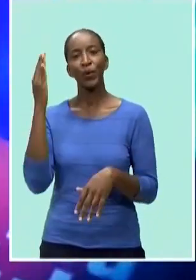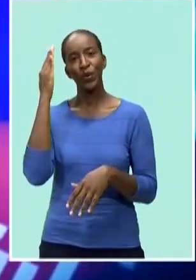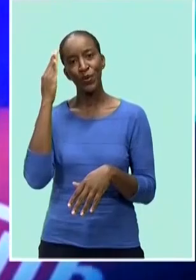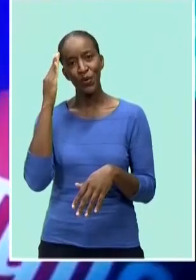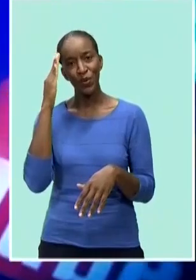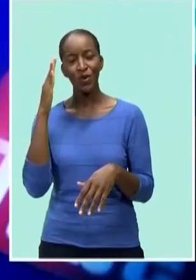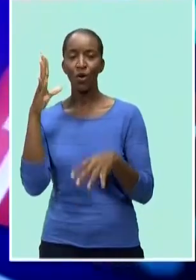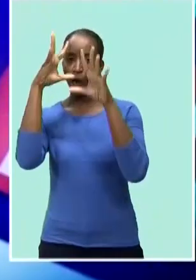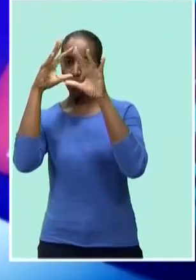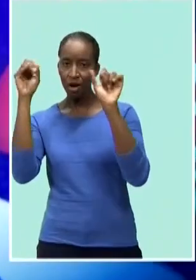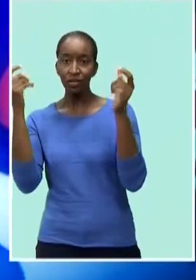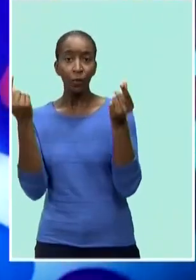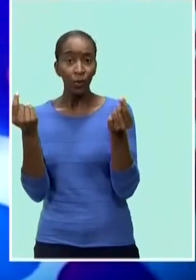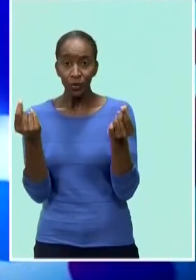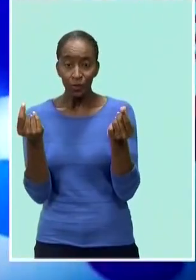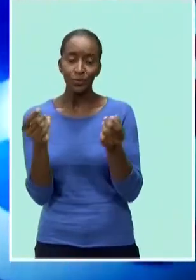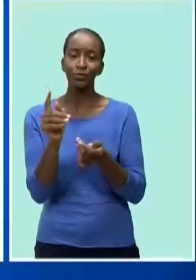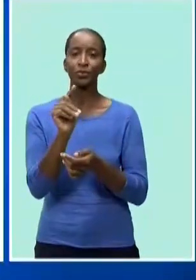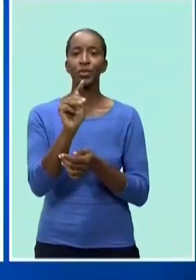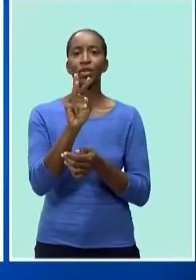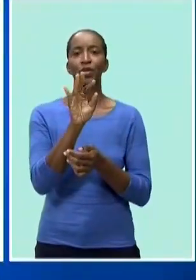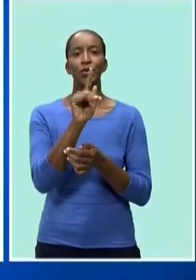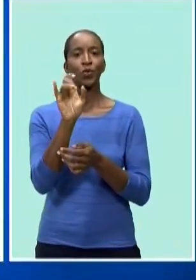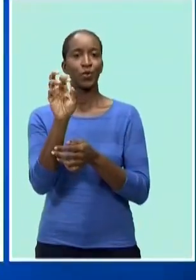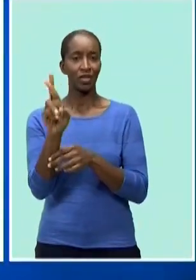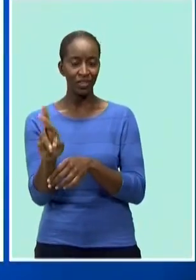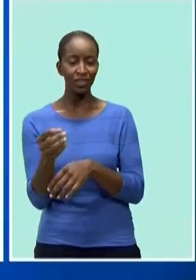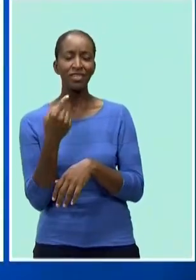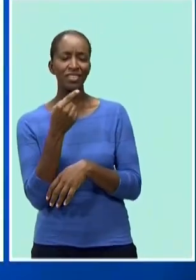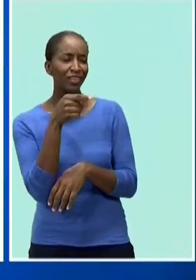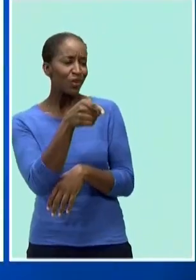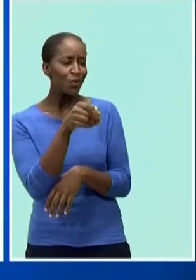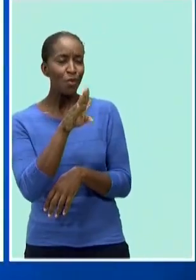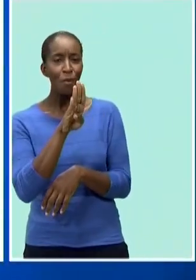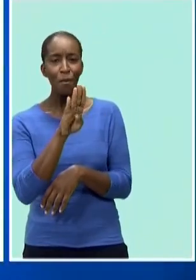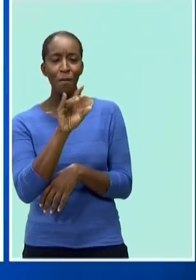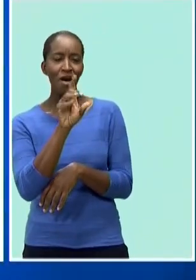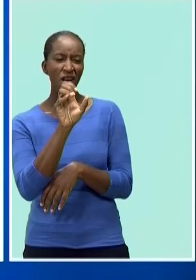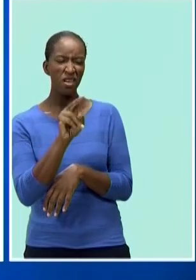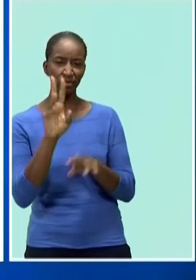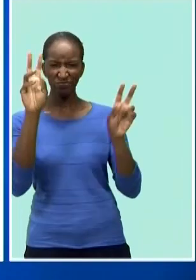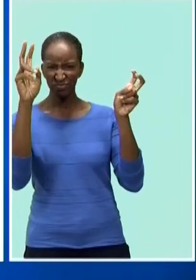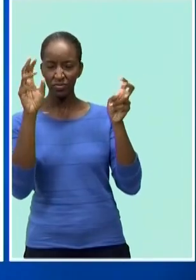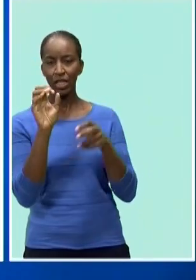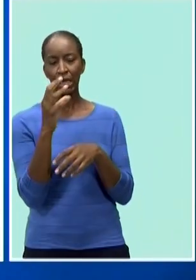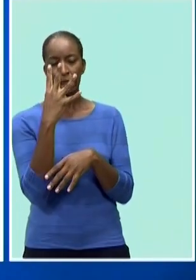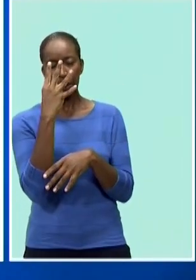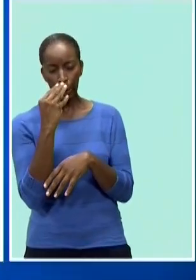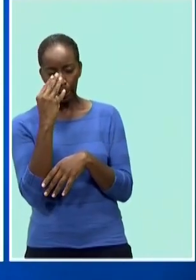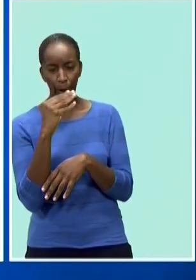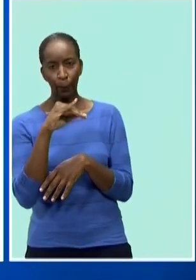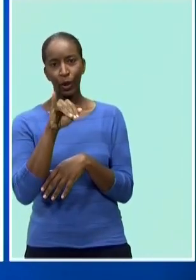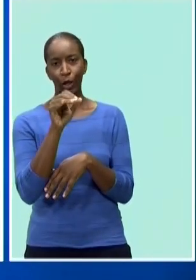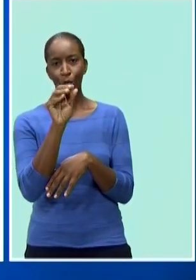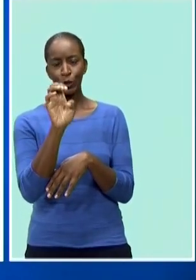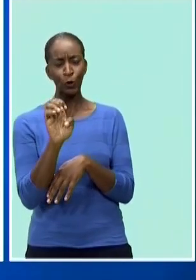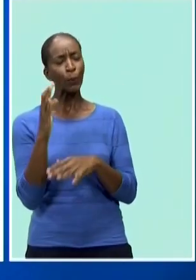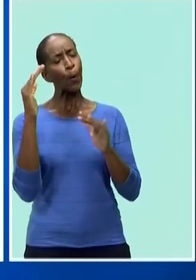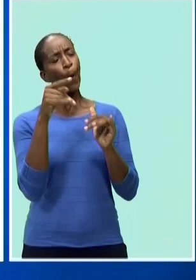and took to Twitter, referring to Biden as Sleepy Joe. Trump said he hopes he has the intelligence needed to be successful